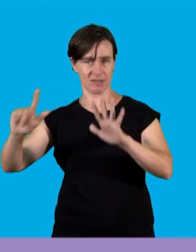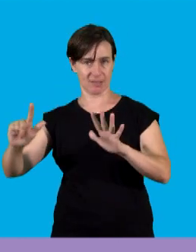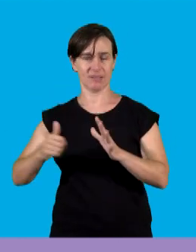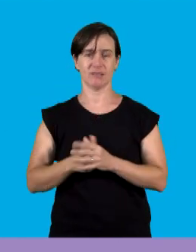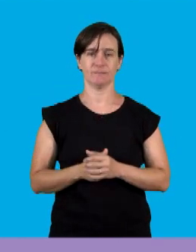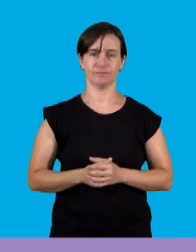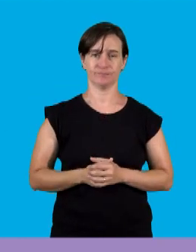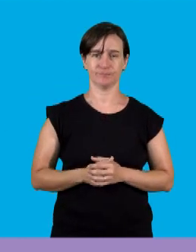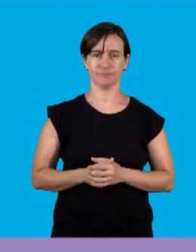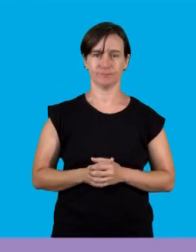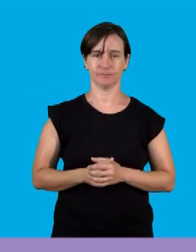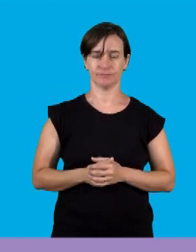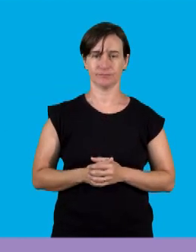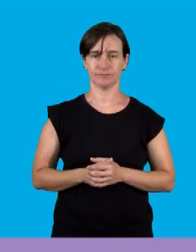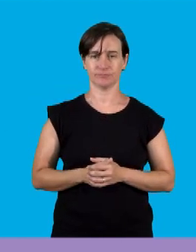to be